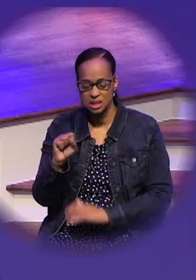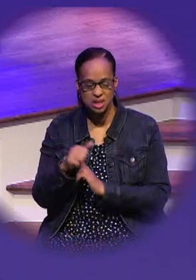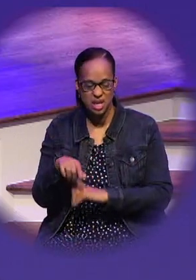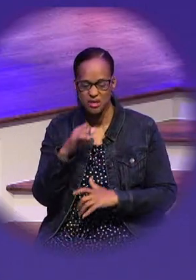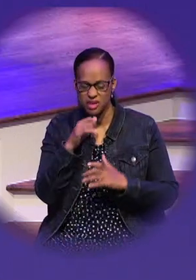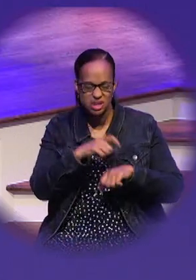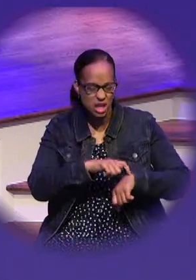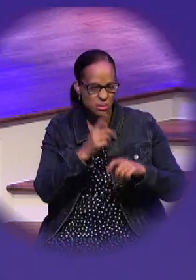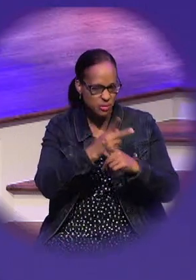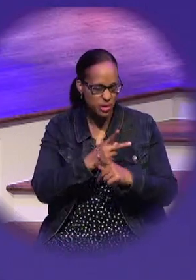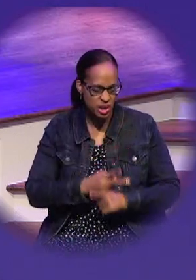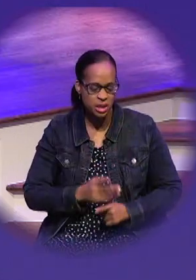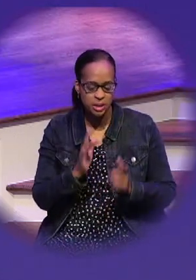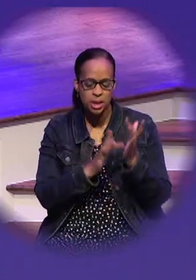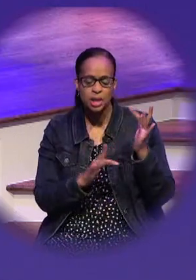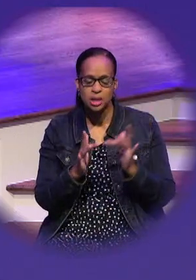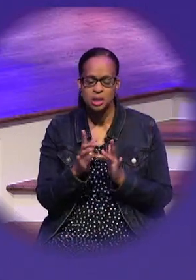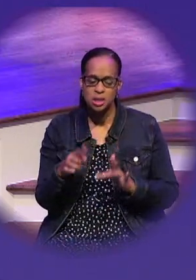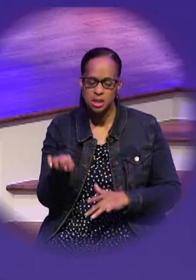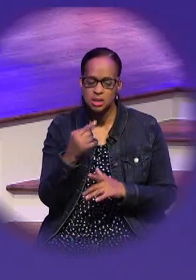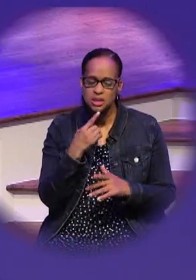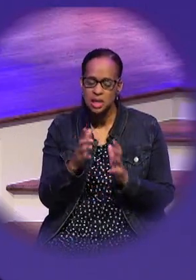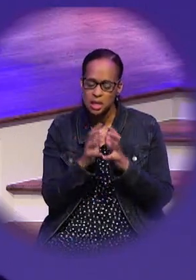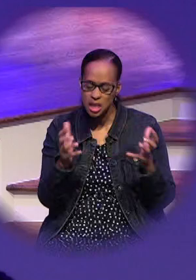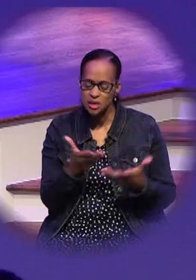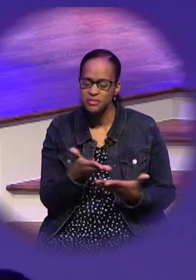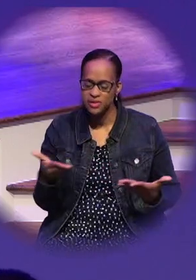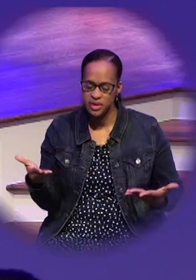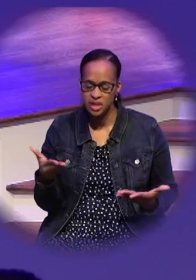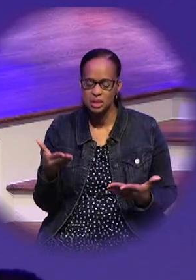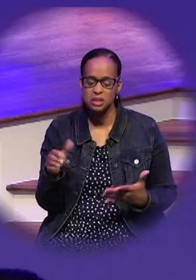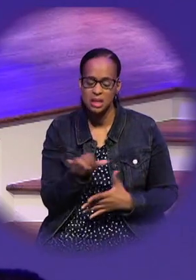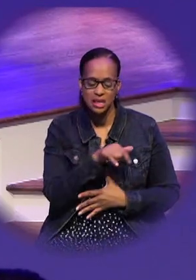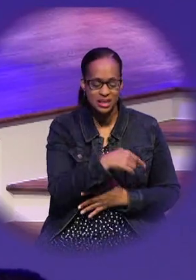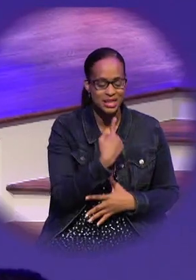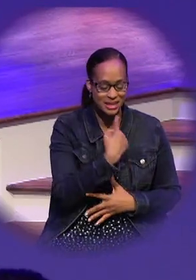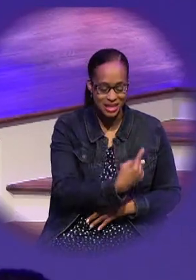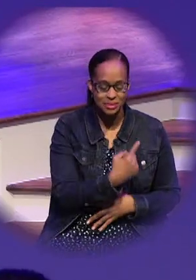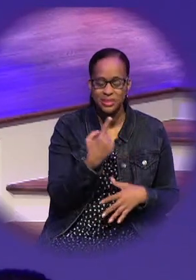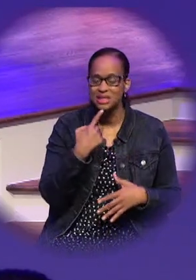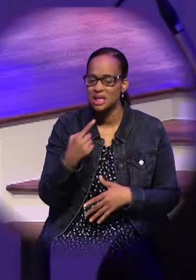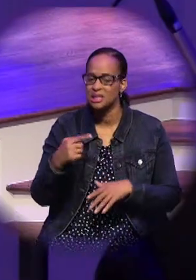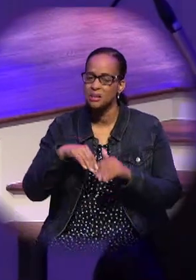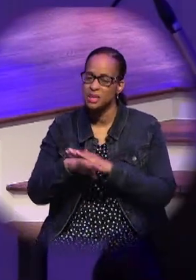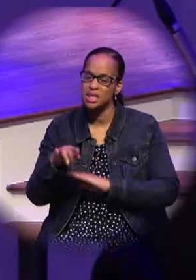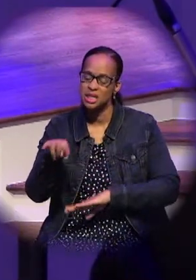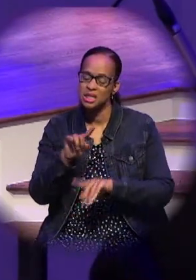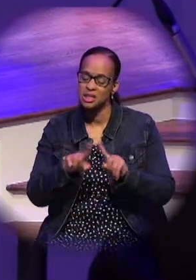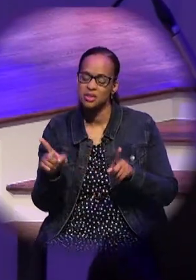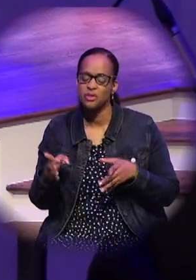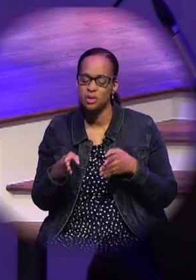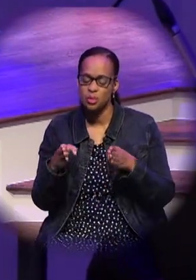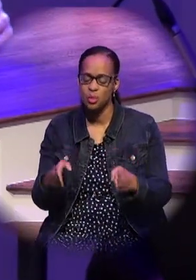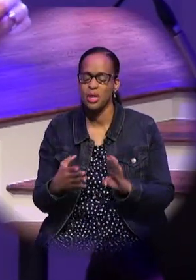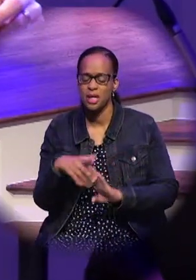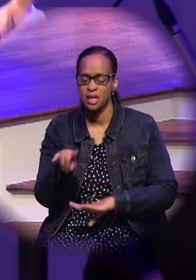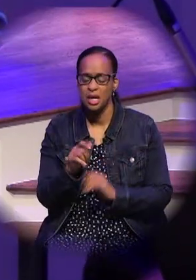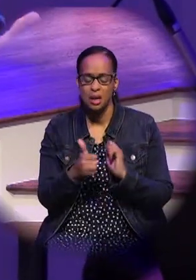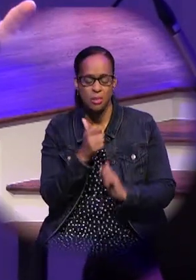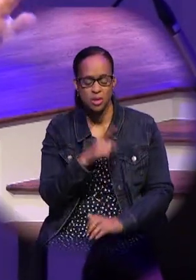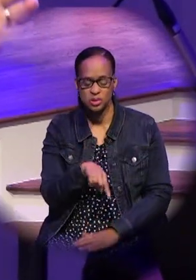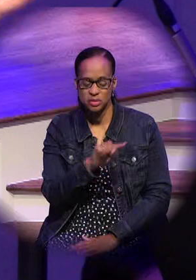time to figure out that Jesus said a lot of things like they said, but said them in enough of a different way that it made most of